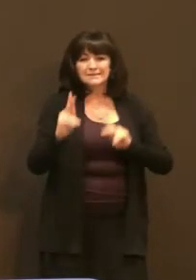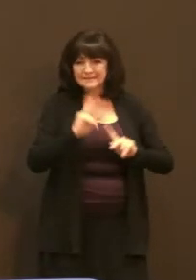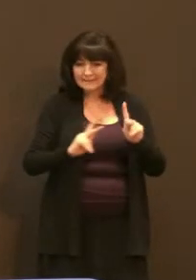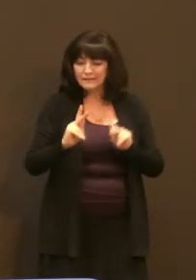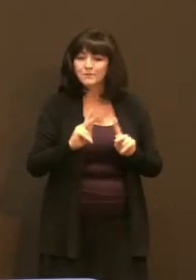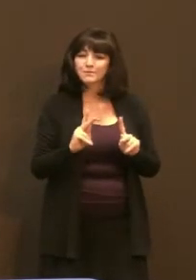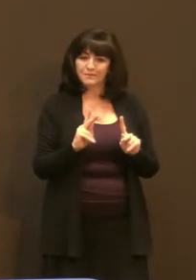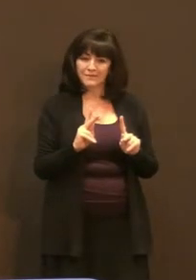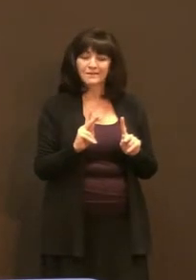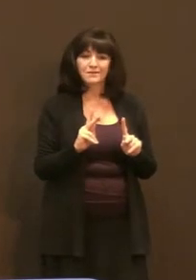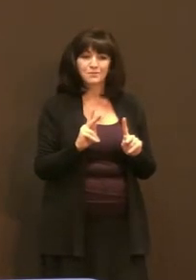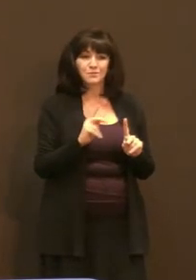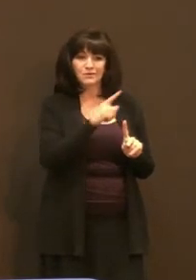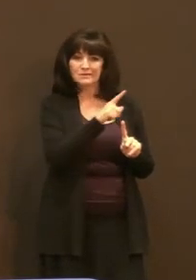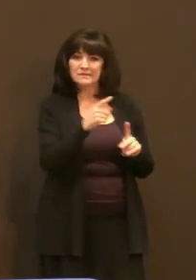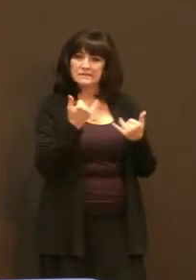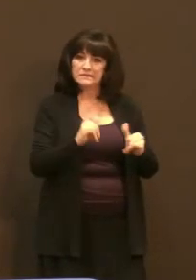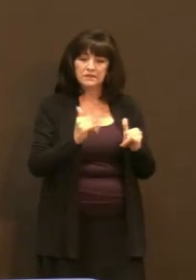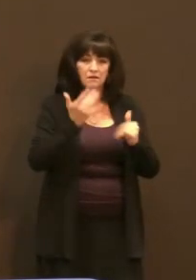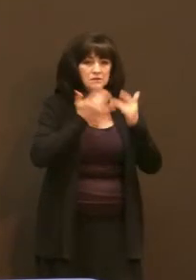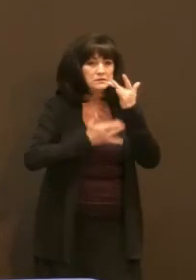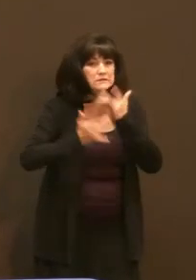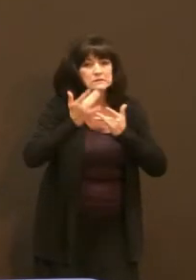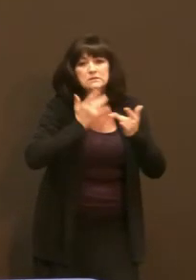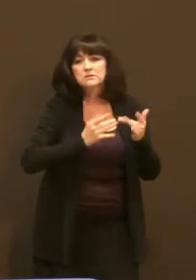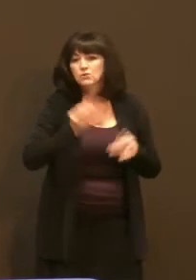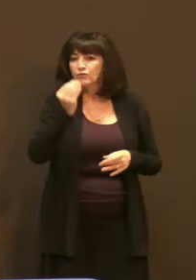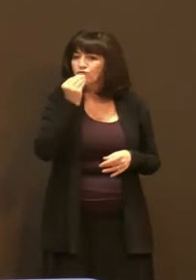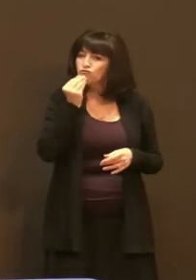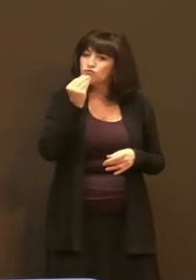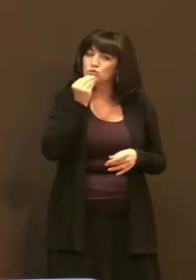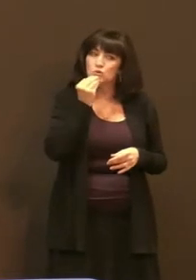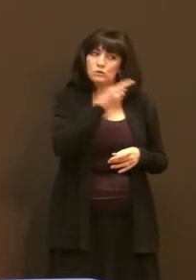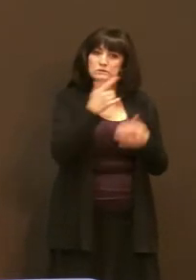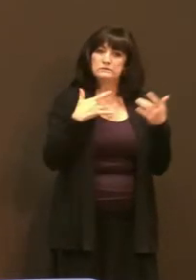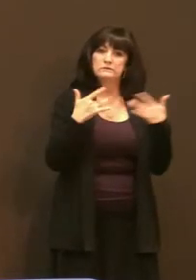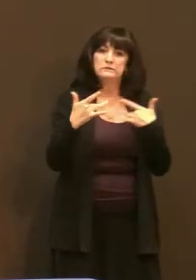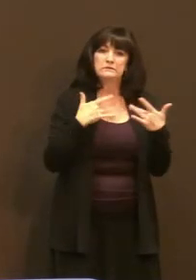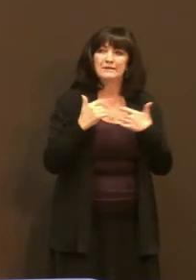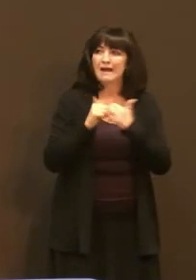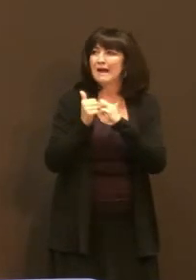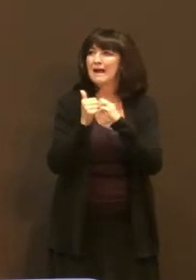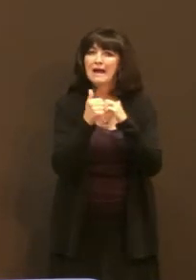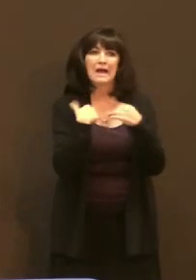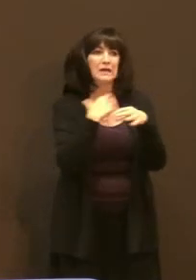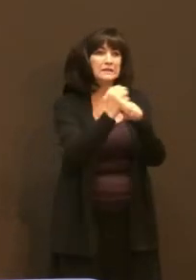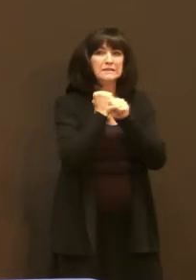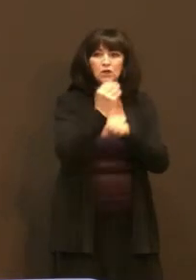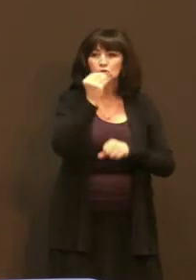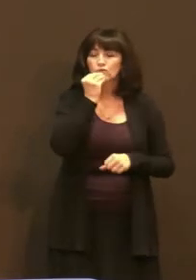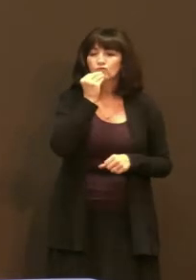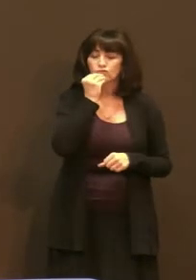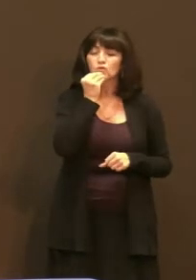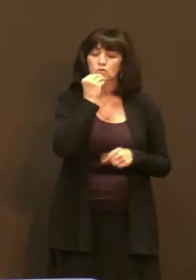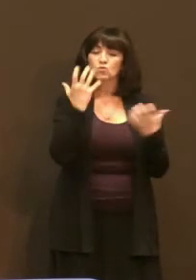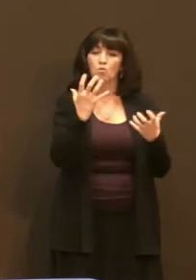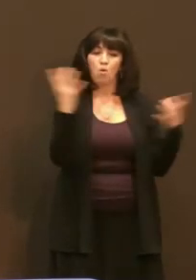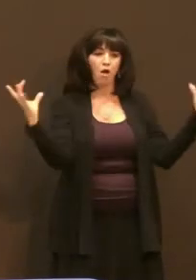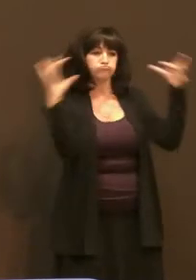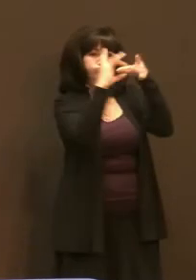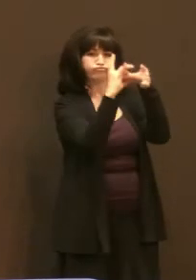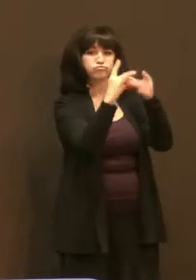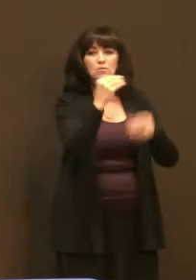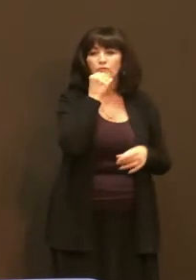issues putting food on their table, and we want to make sure we get them aligned with the right programs. And Food Bank is going to